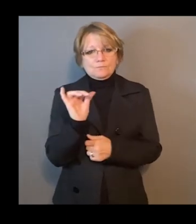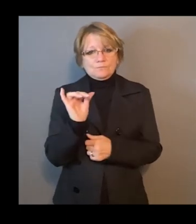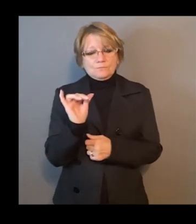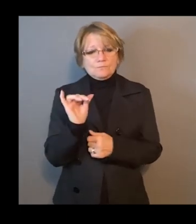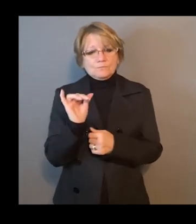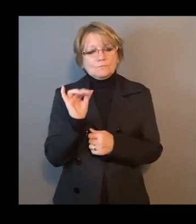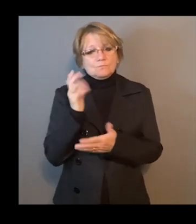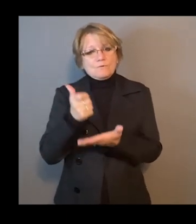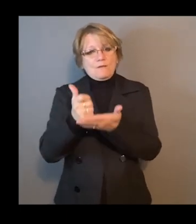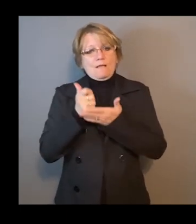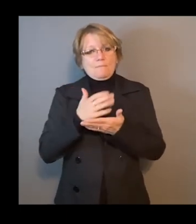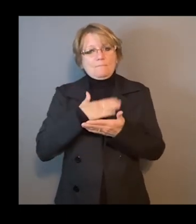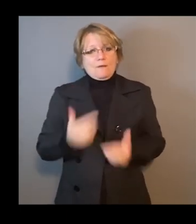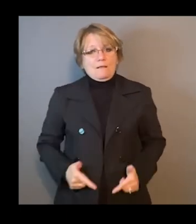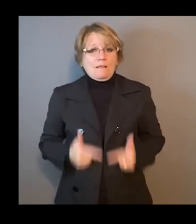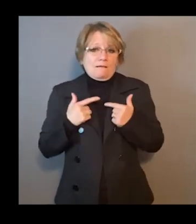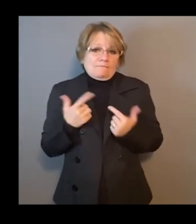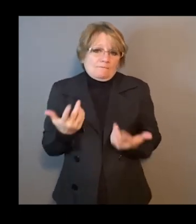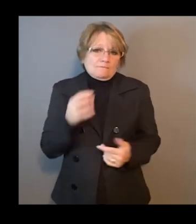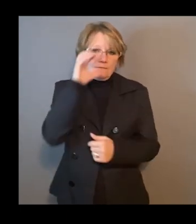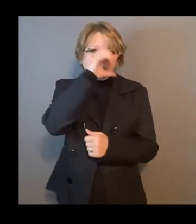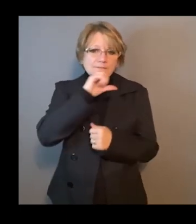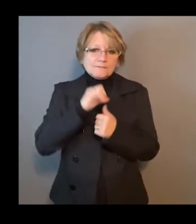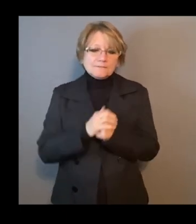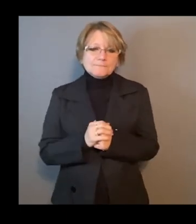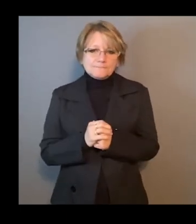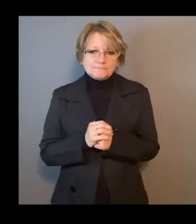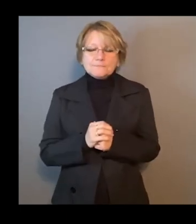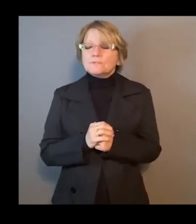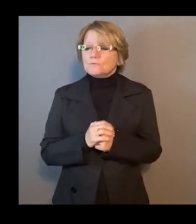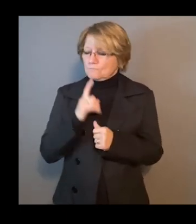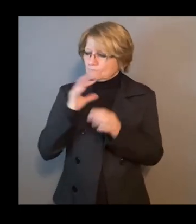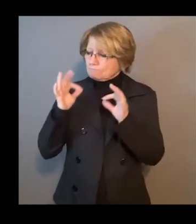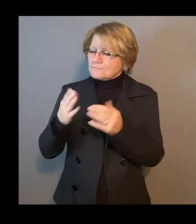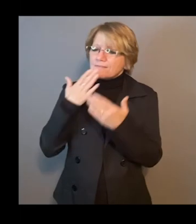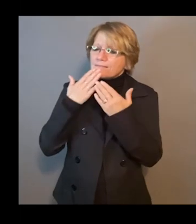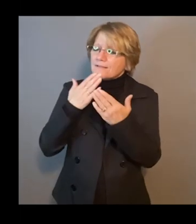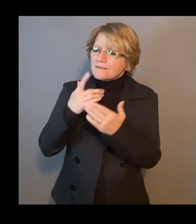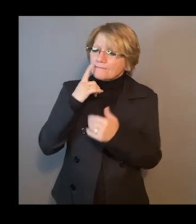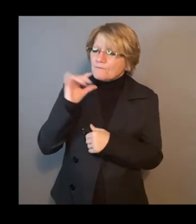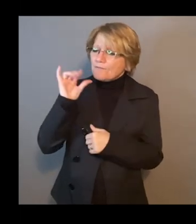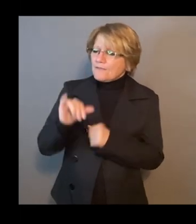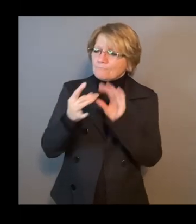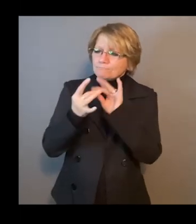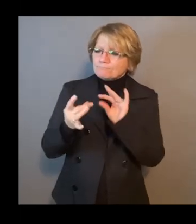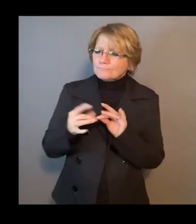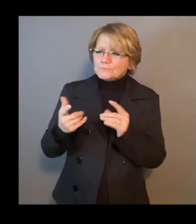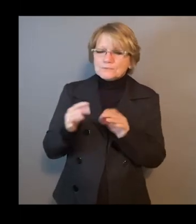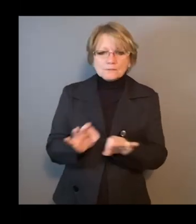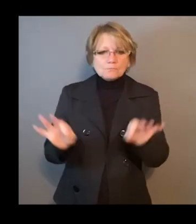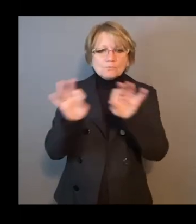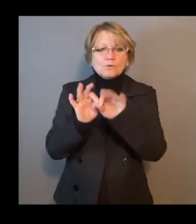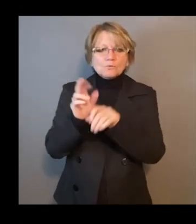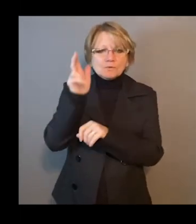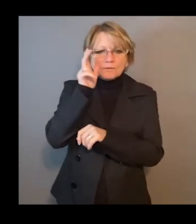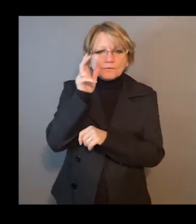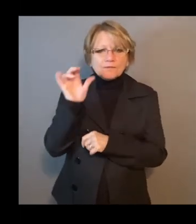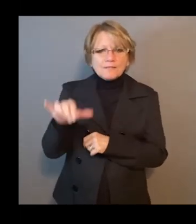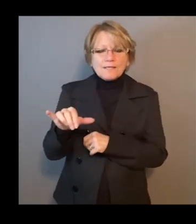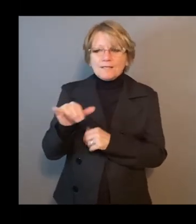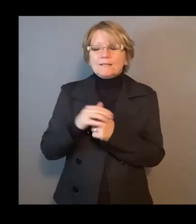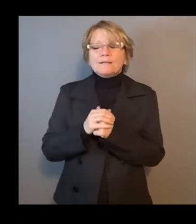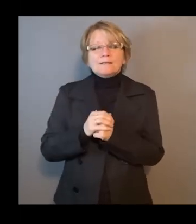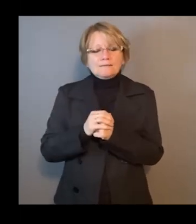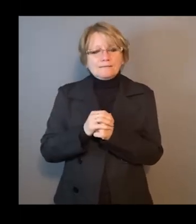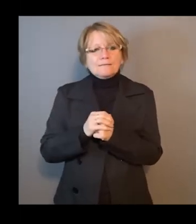you know, it's just helping you in life, I guess you could say. Absolutely. Thank you for that. And that's extremely important to hear. And as